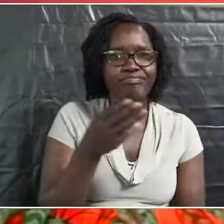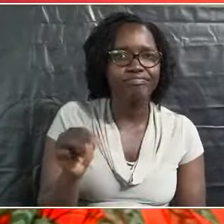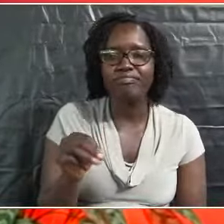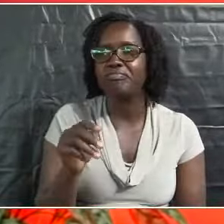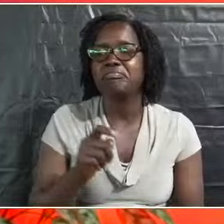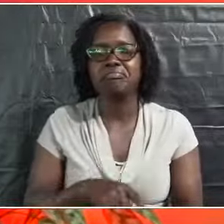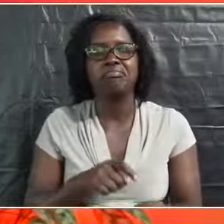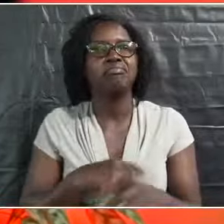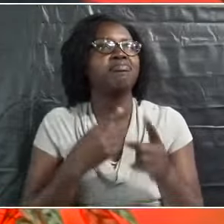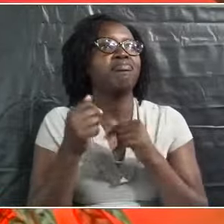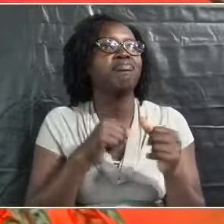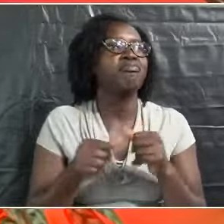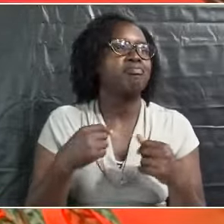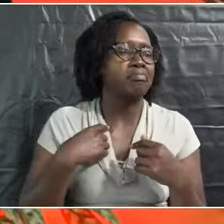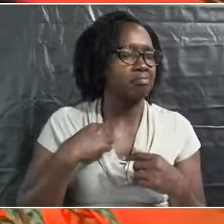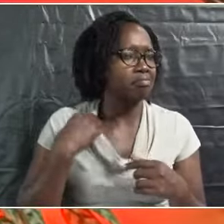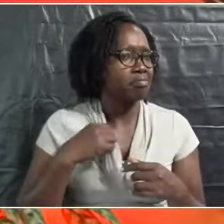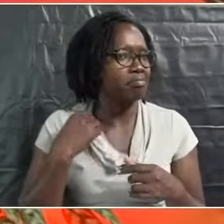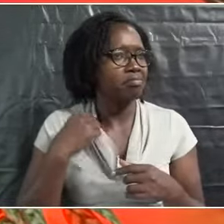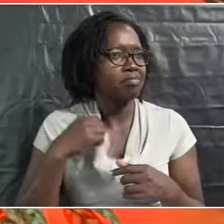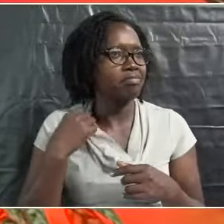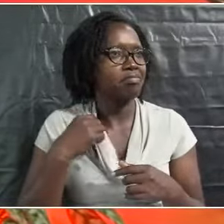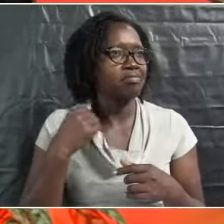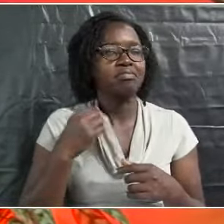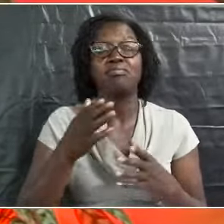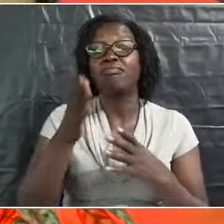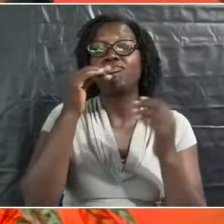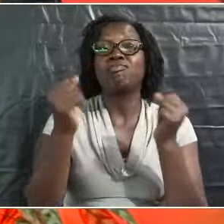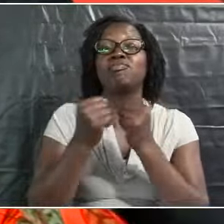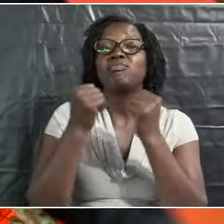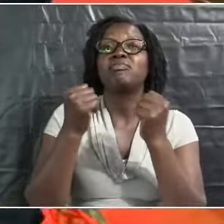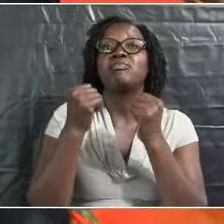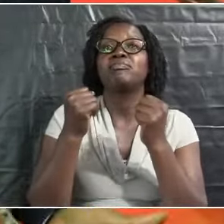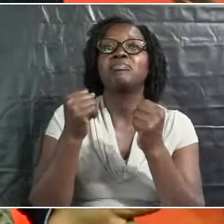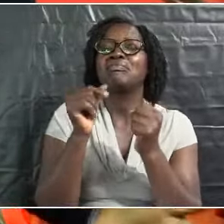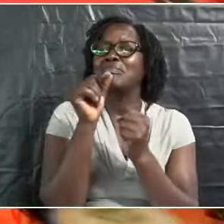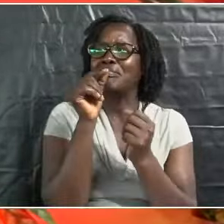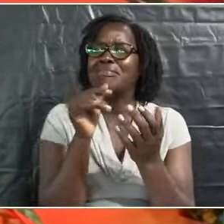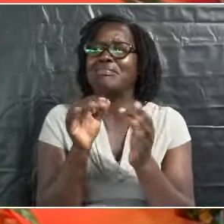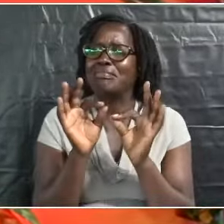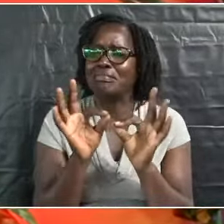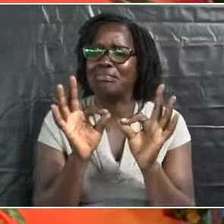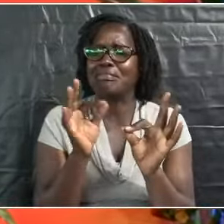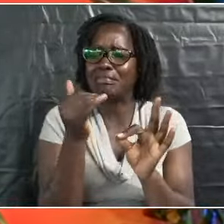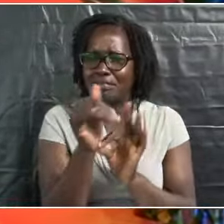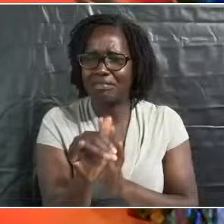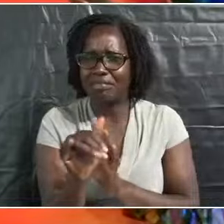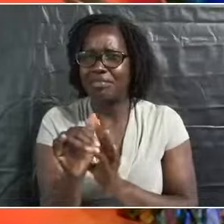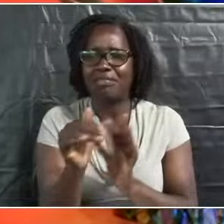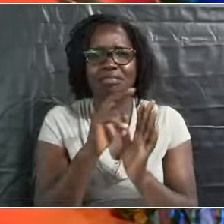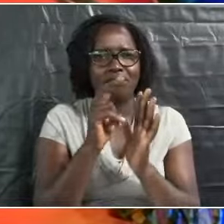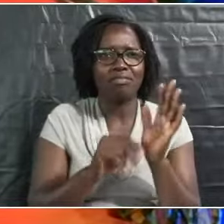you talk about Lord, God Almighty, this is it. And yet, when we read about Jesus Christ,